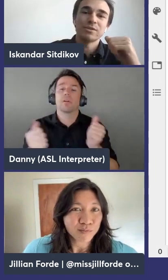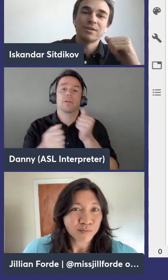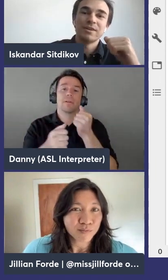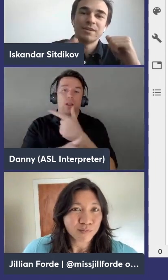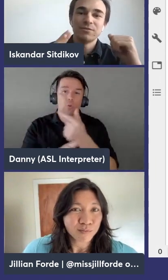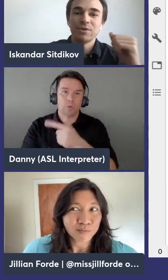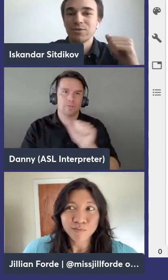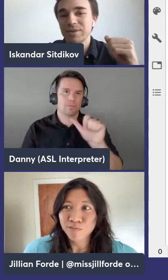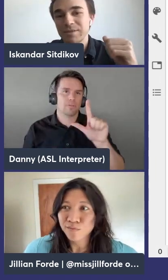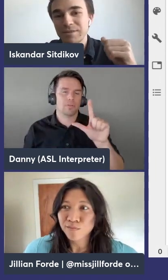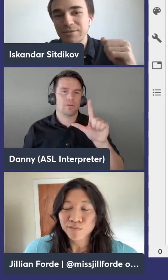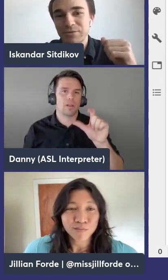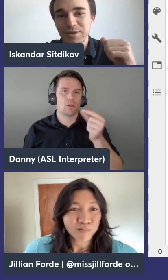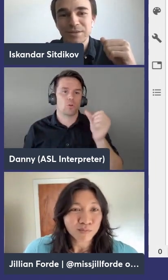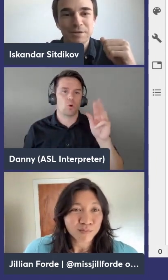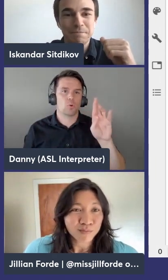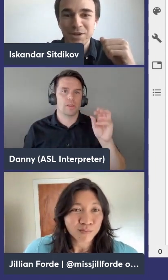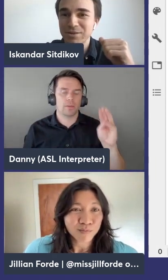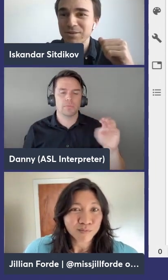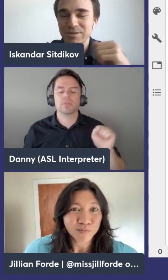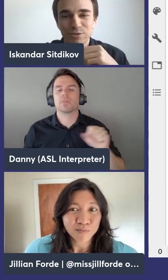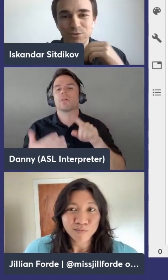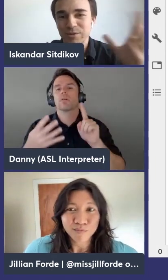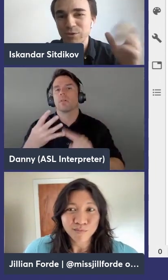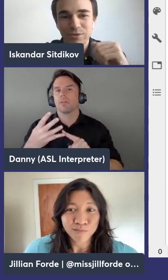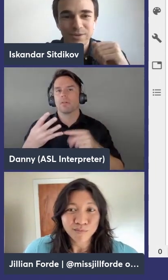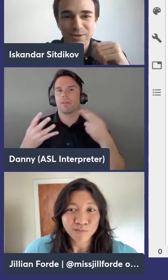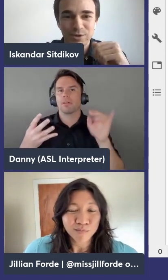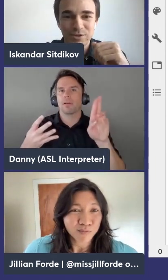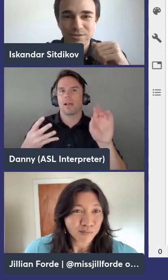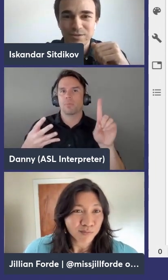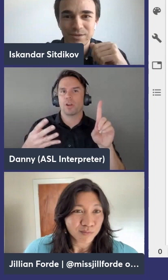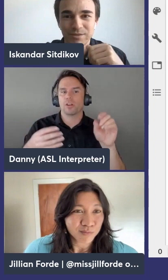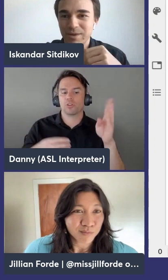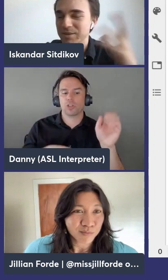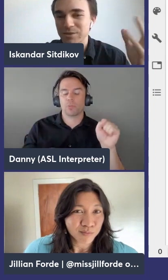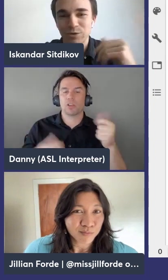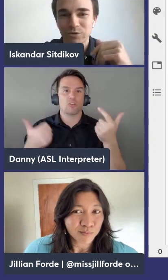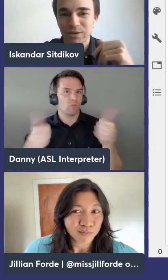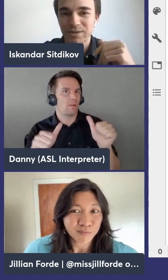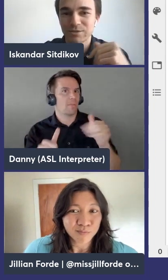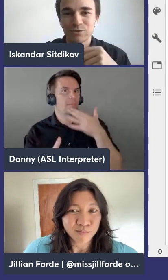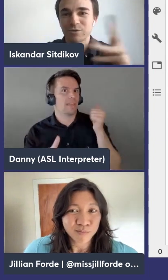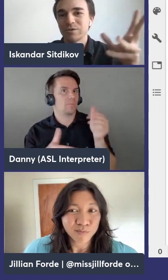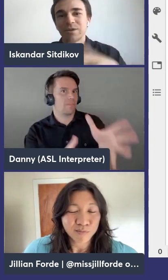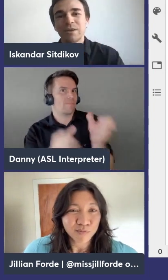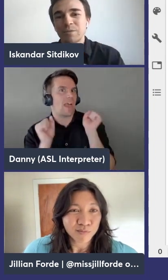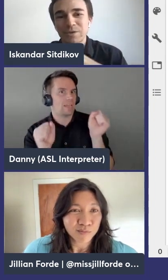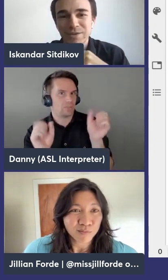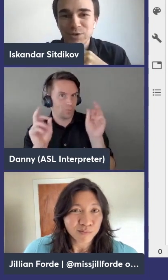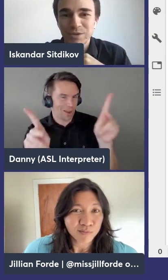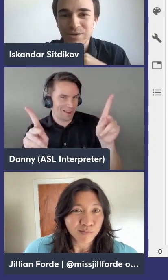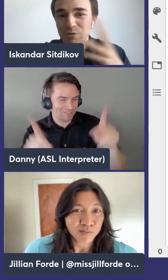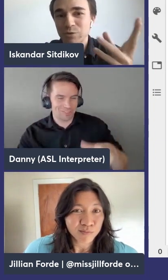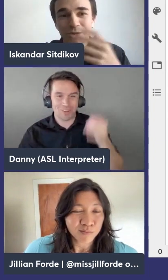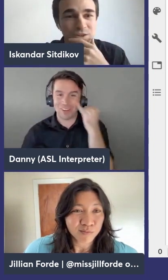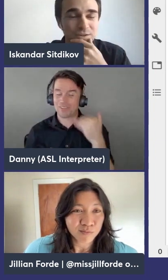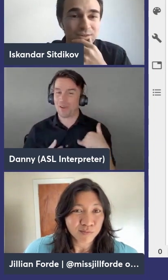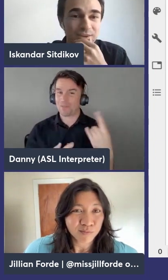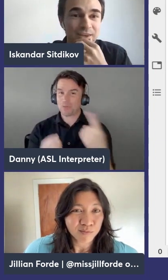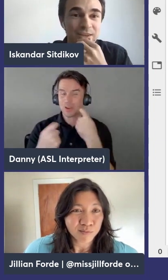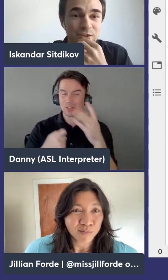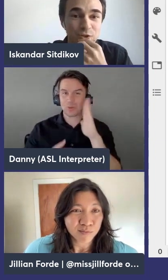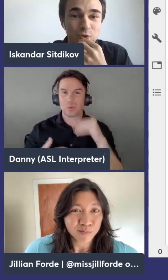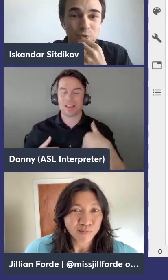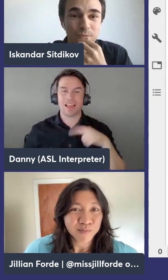try to do it in a very fast manner. So if you have any questions, I think all of the links to the presentation materials will be